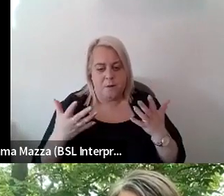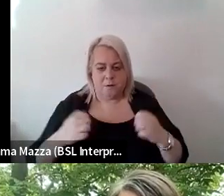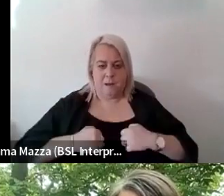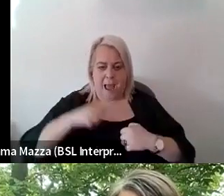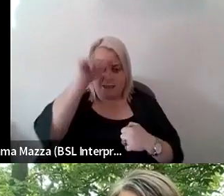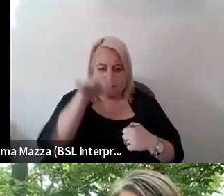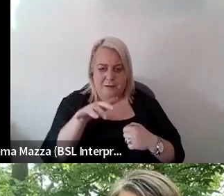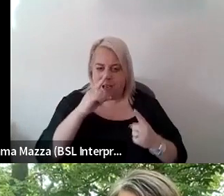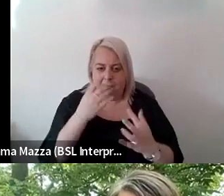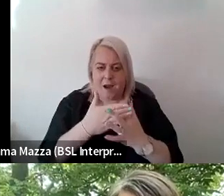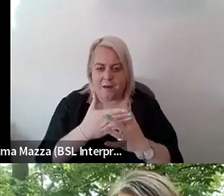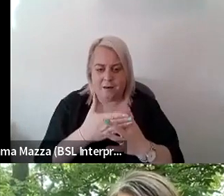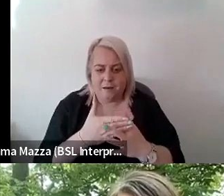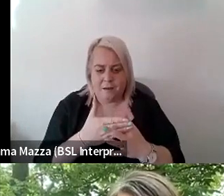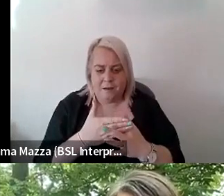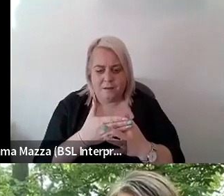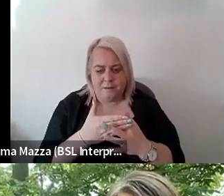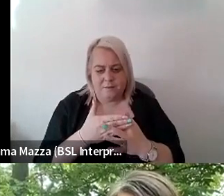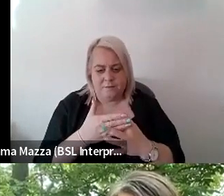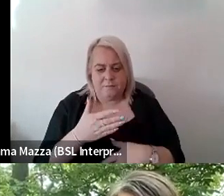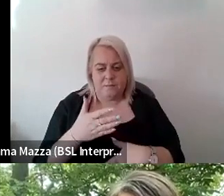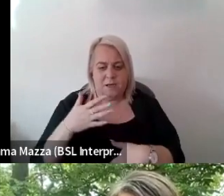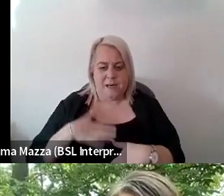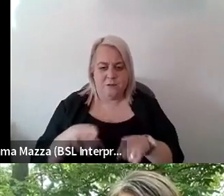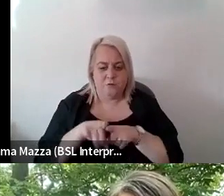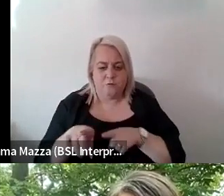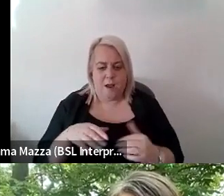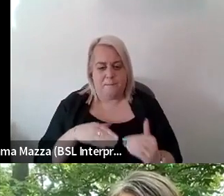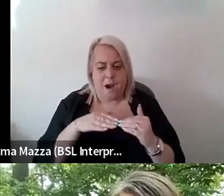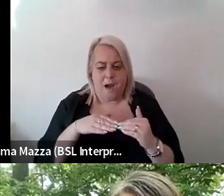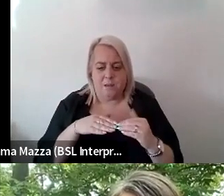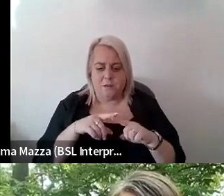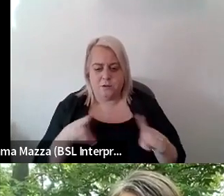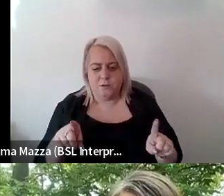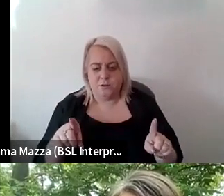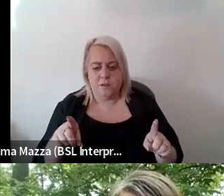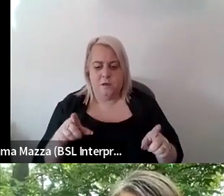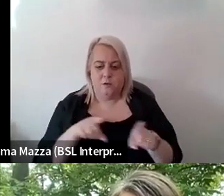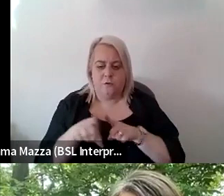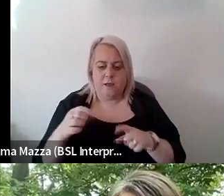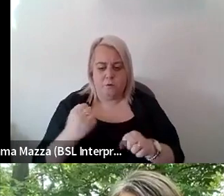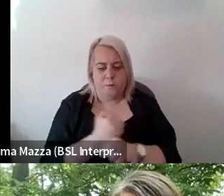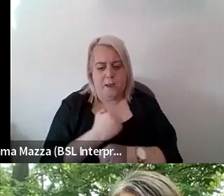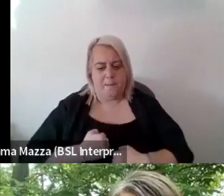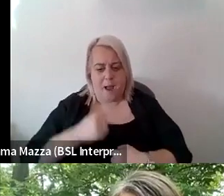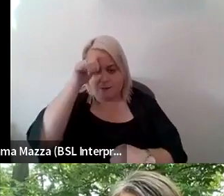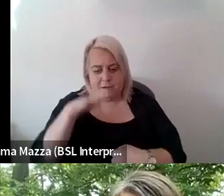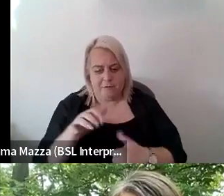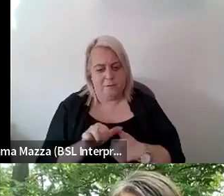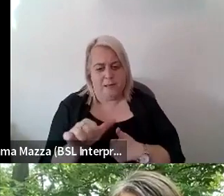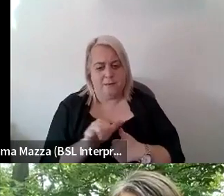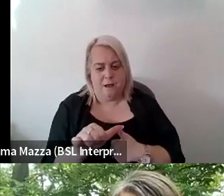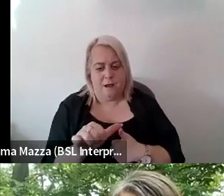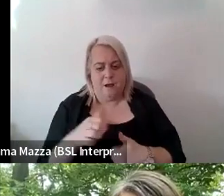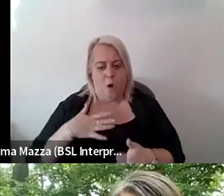the idea of want to make it convenient and really, you know, optimize the experience. But all I'm asking for here is